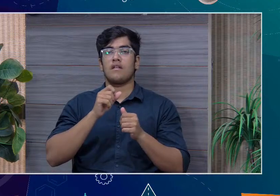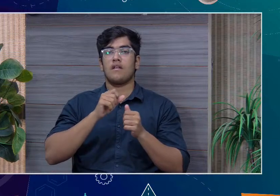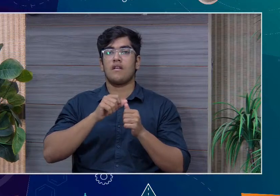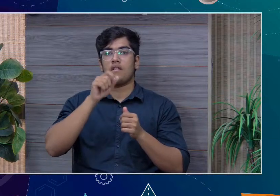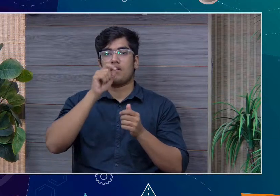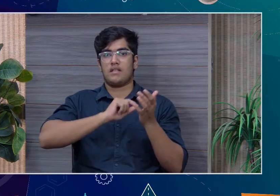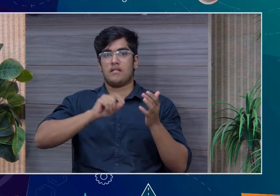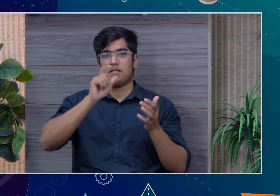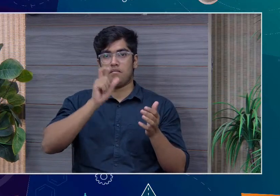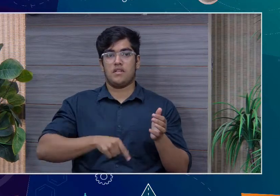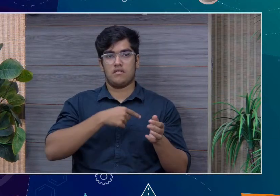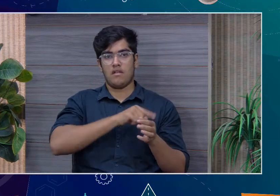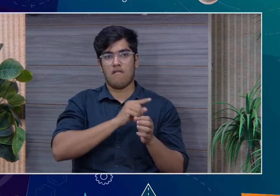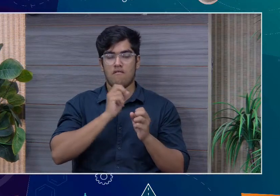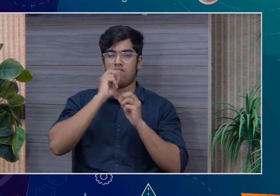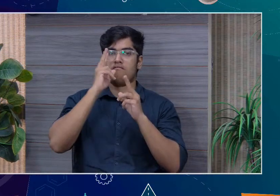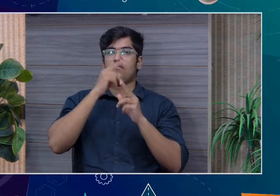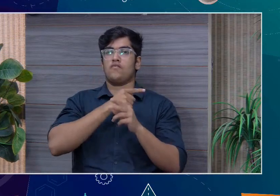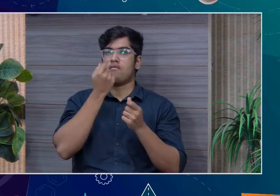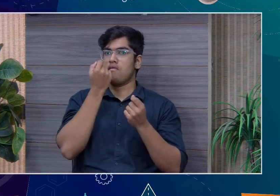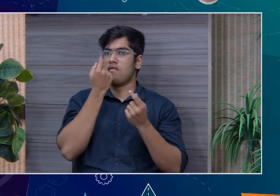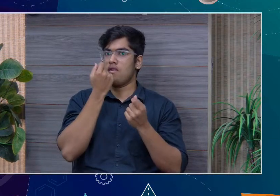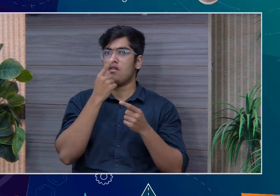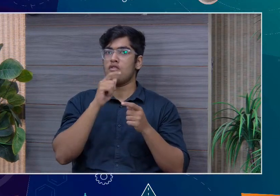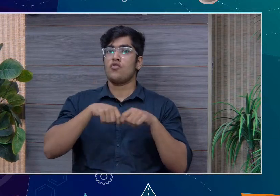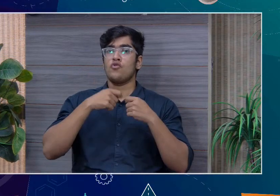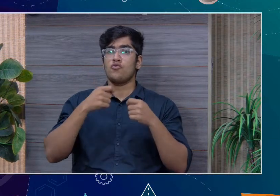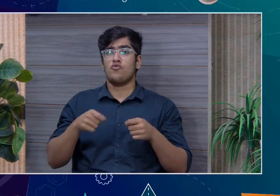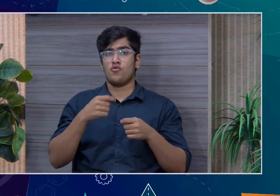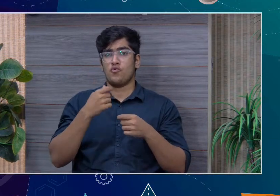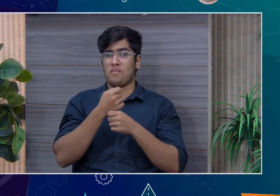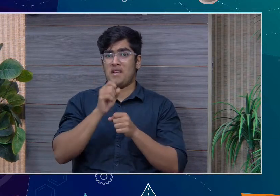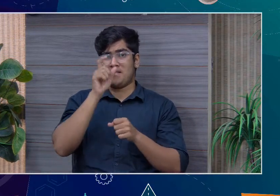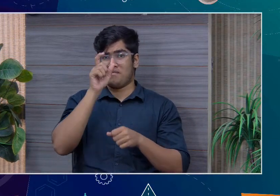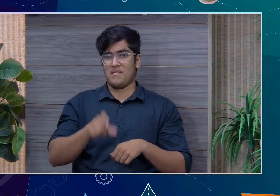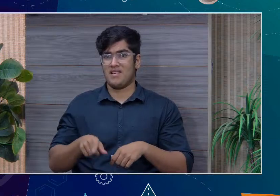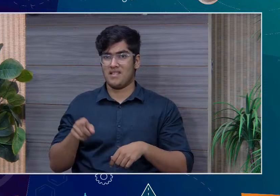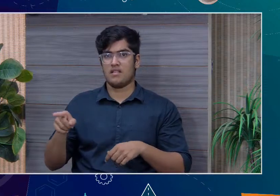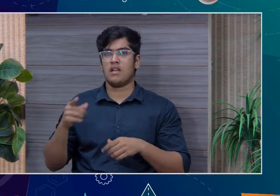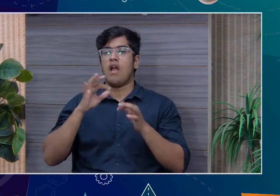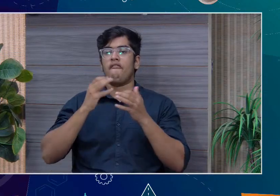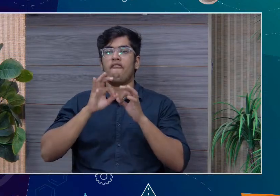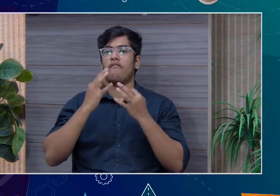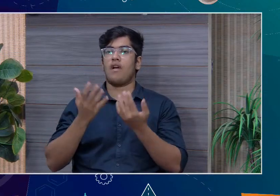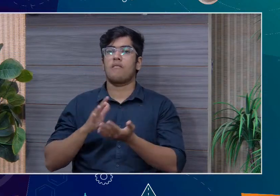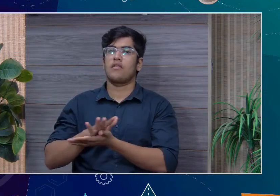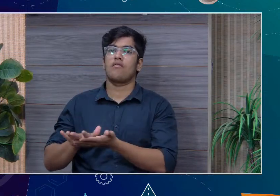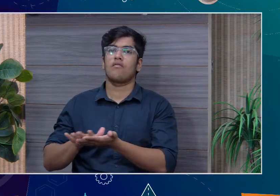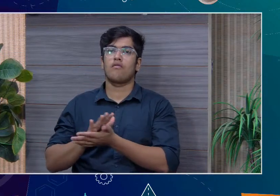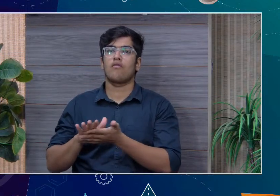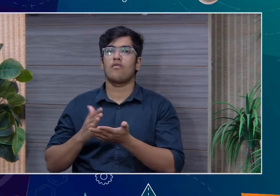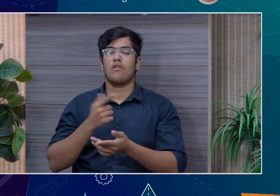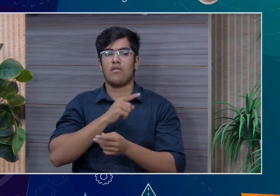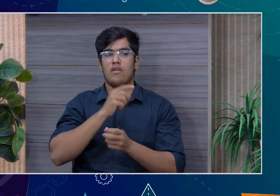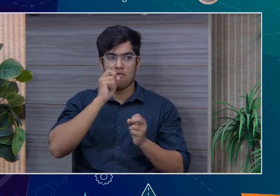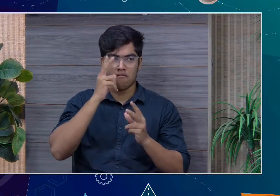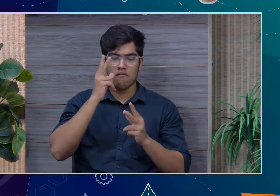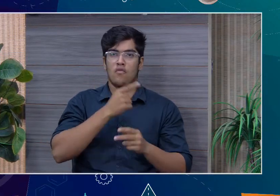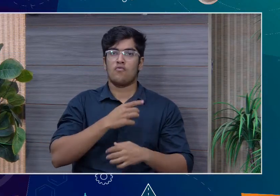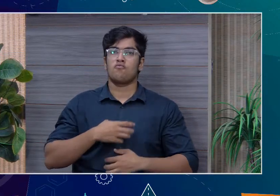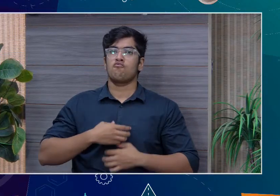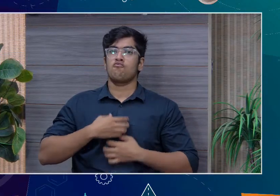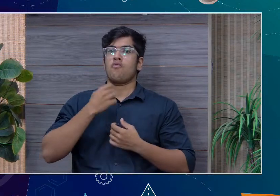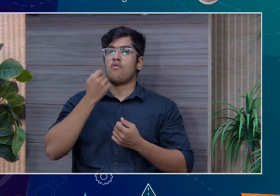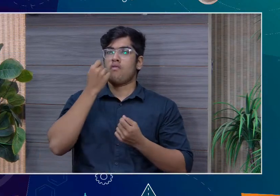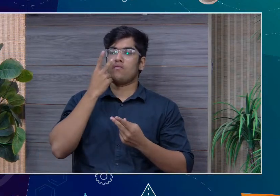awakened that the shoemaker did not have anyone in his family left. Okay. So he was awakened that the shoemaker was